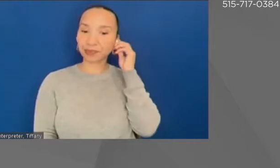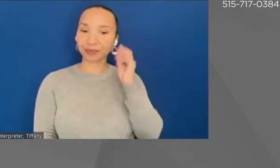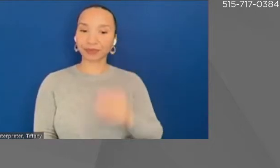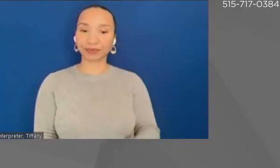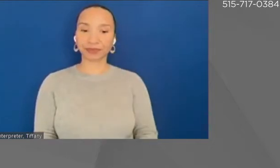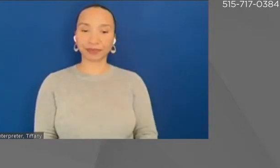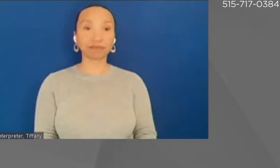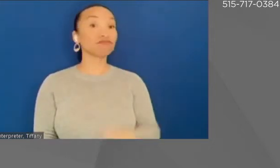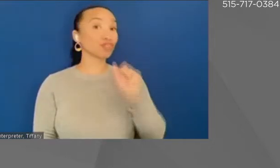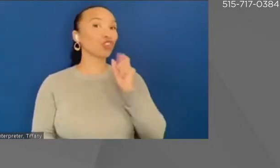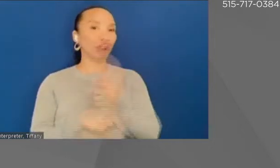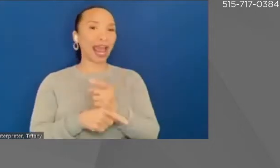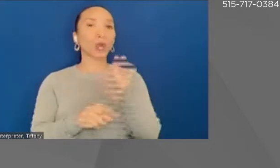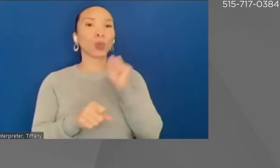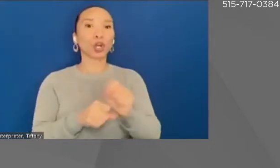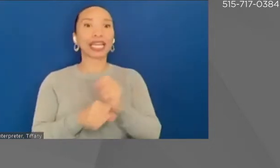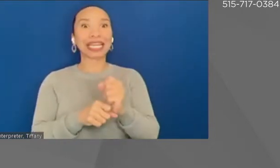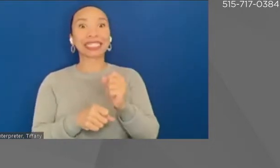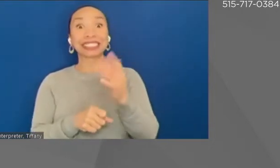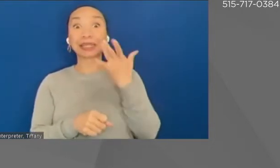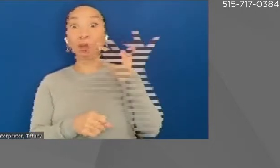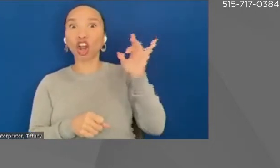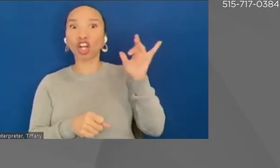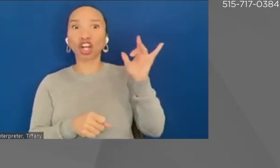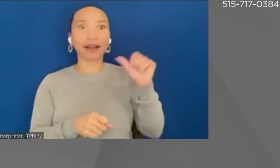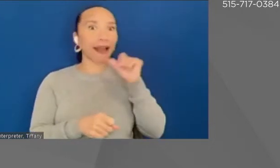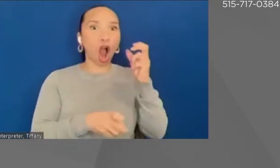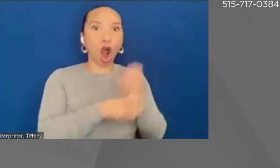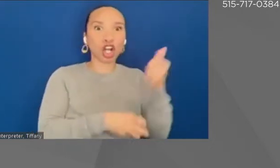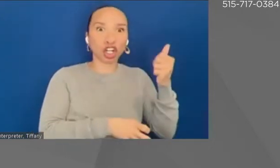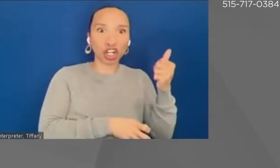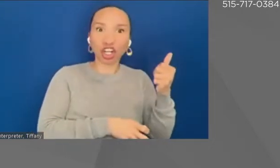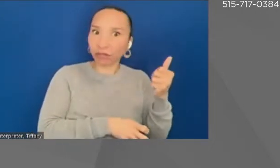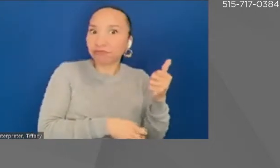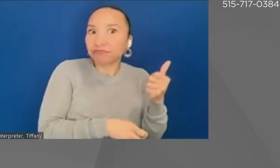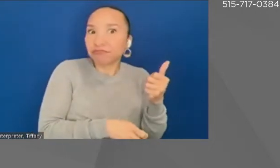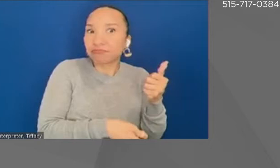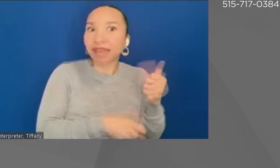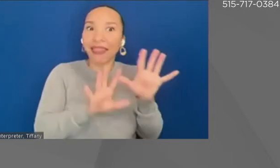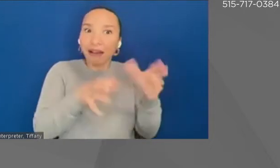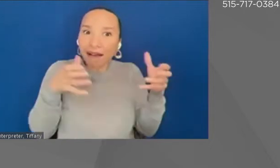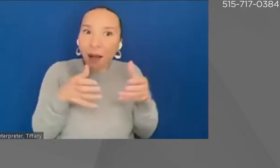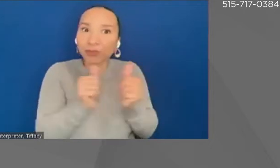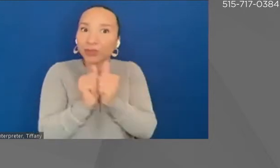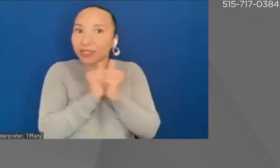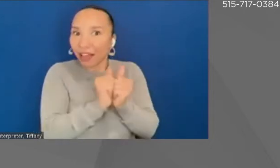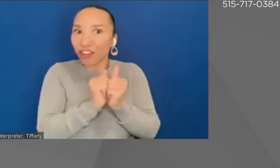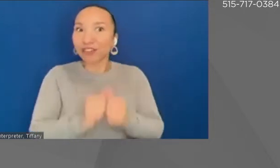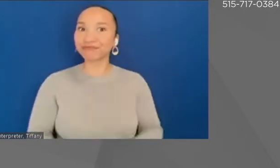smarter rather than harder and having everyone do something and instead maybe coming together and working all on it.